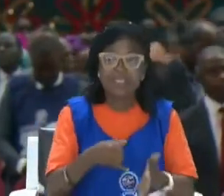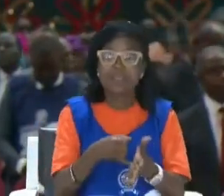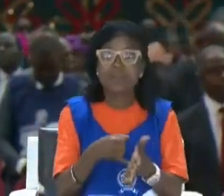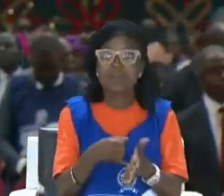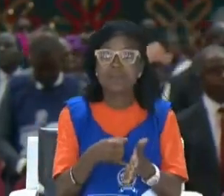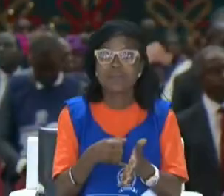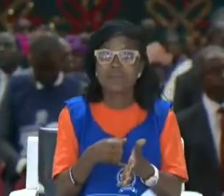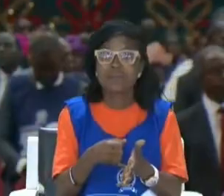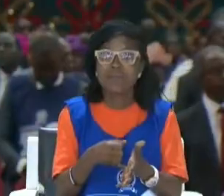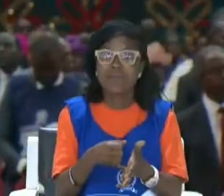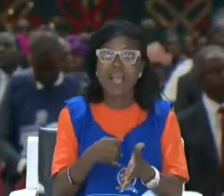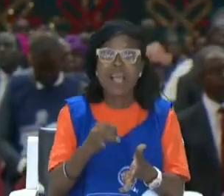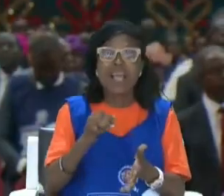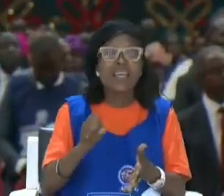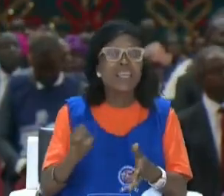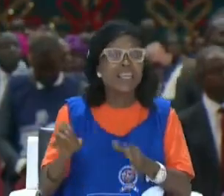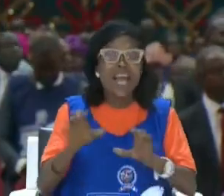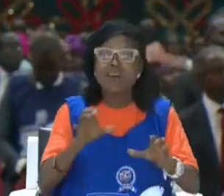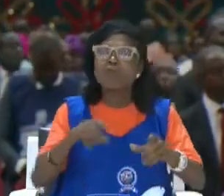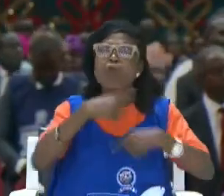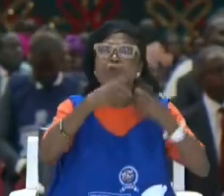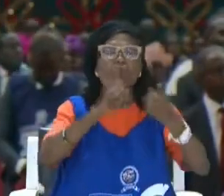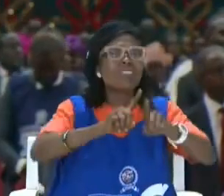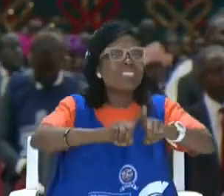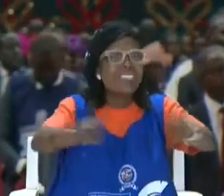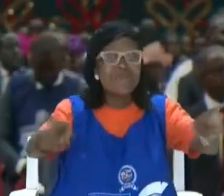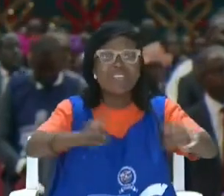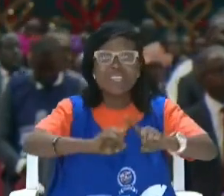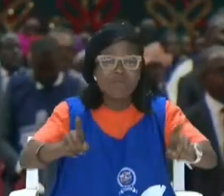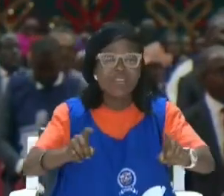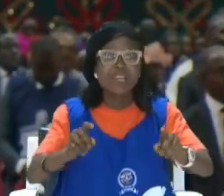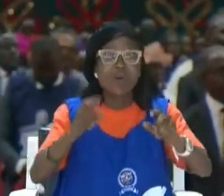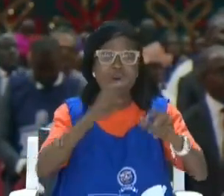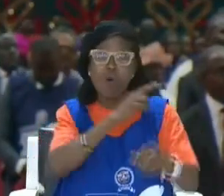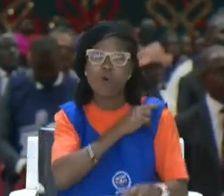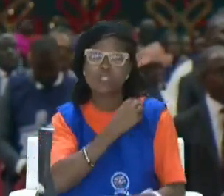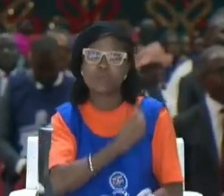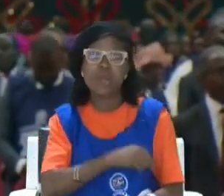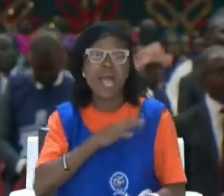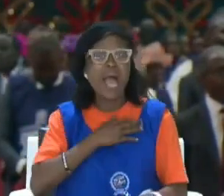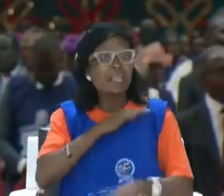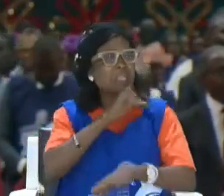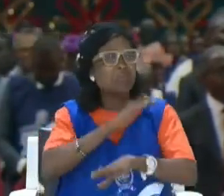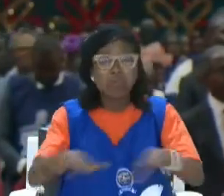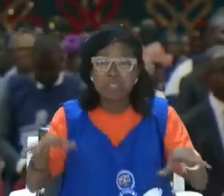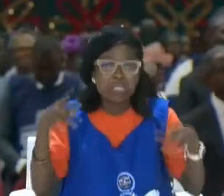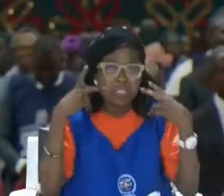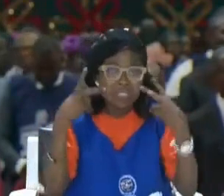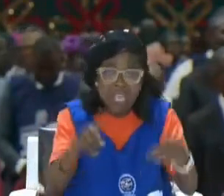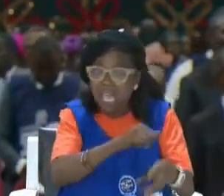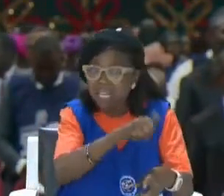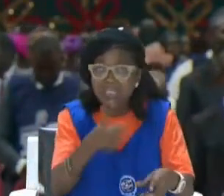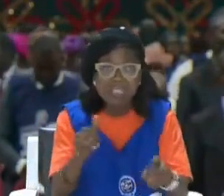and went to all manners of hospitals, and they couldn't see anything wrong.